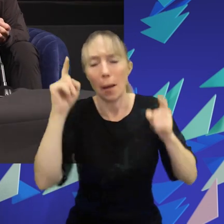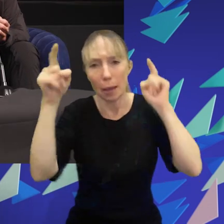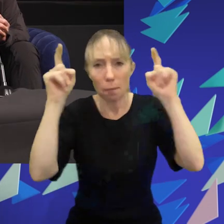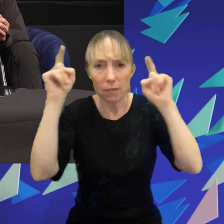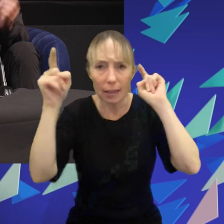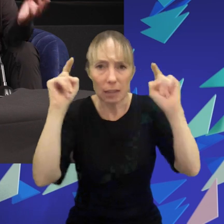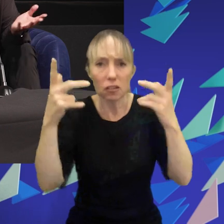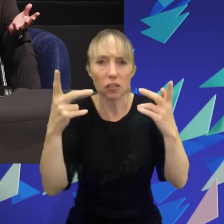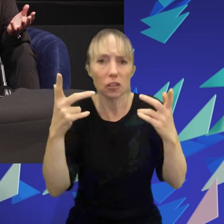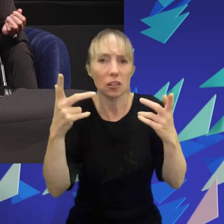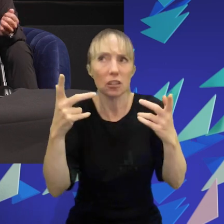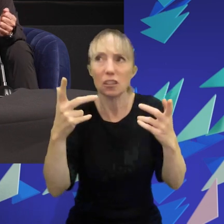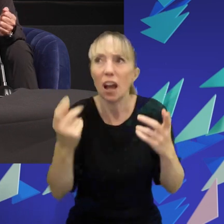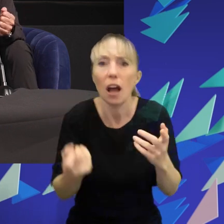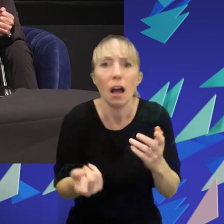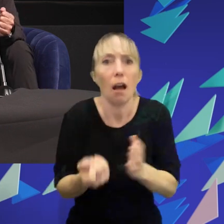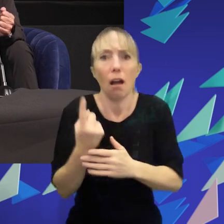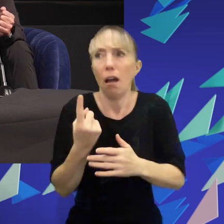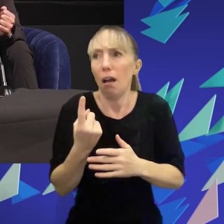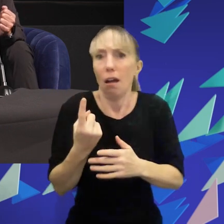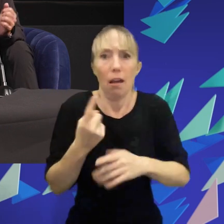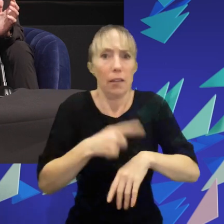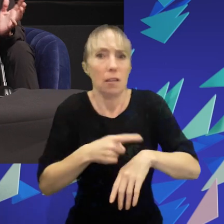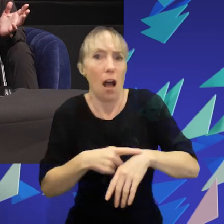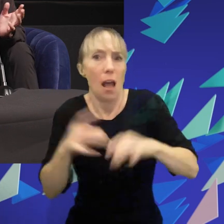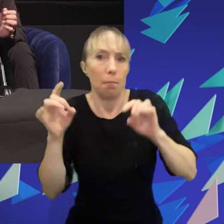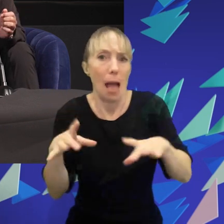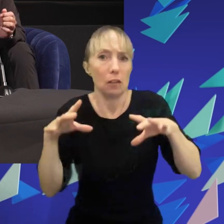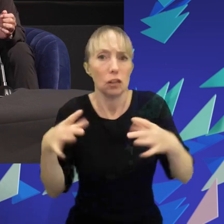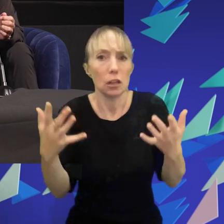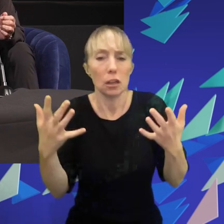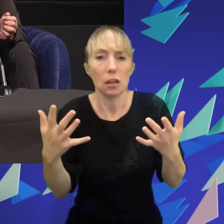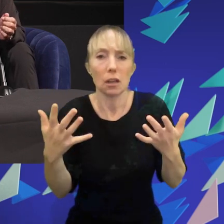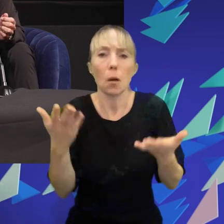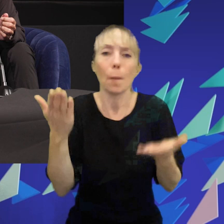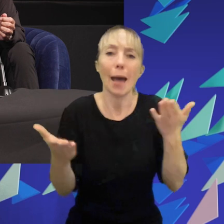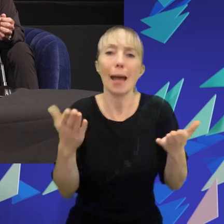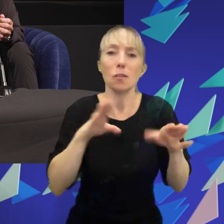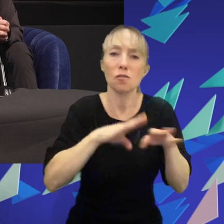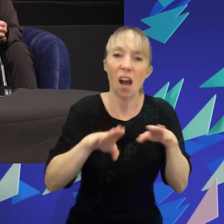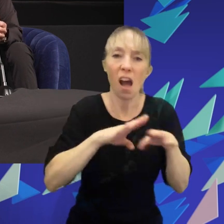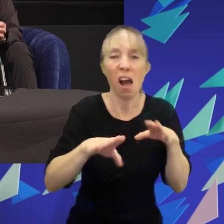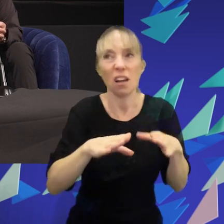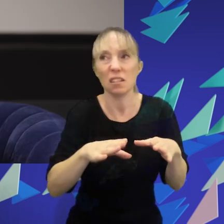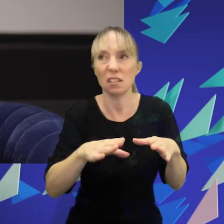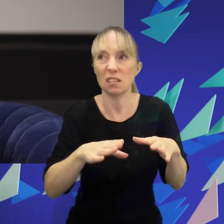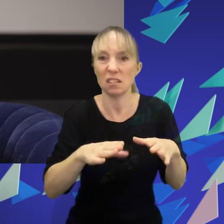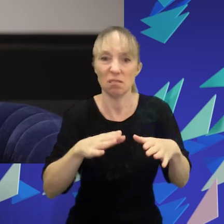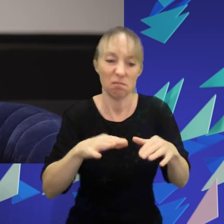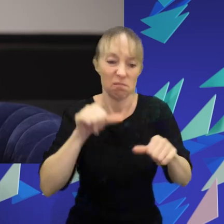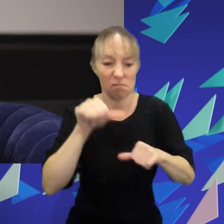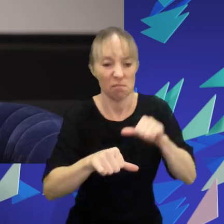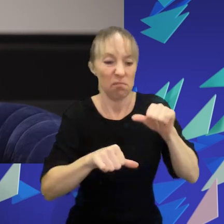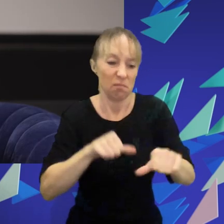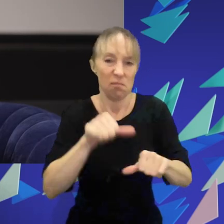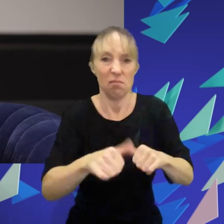improvisation, the immediate moment, and the compared to the rehearsed, mechanical, this